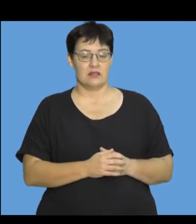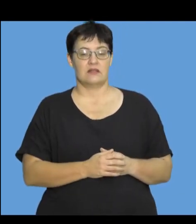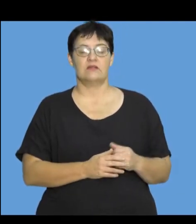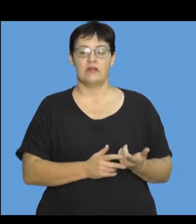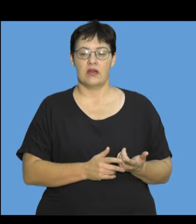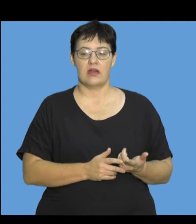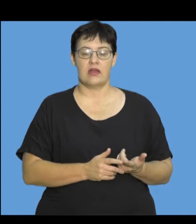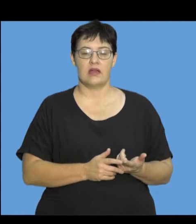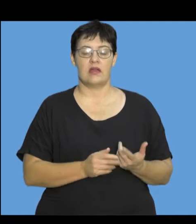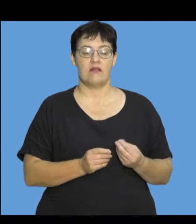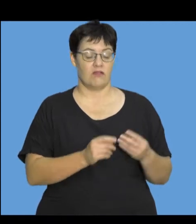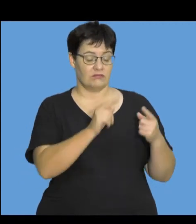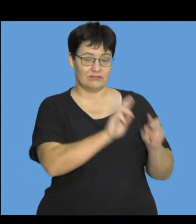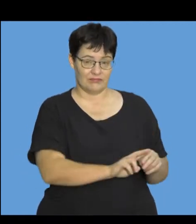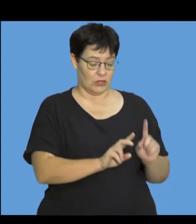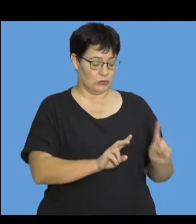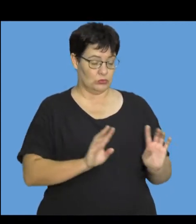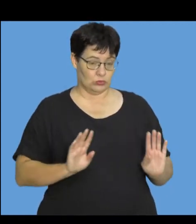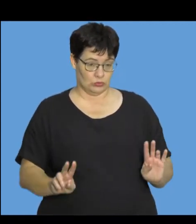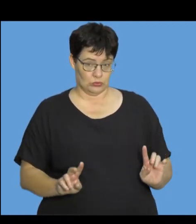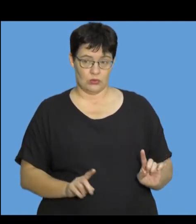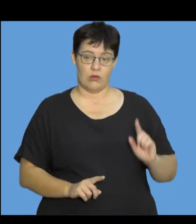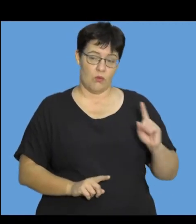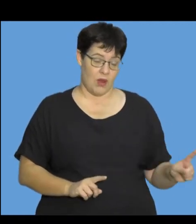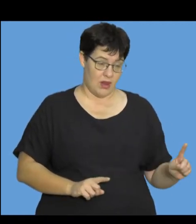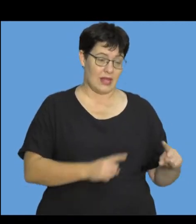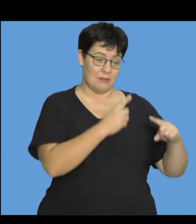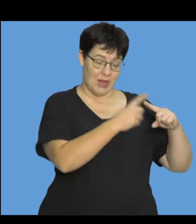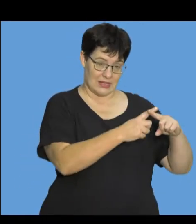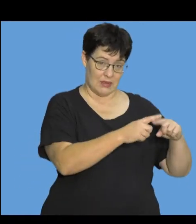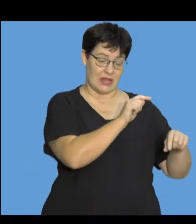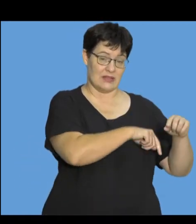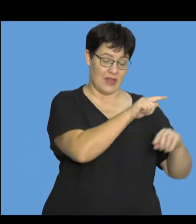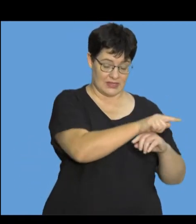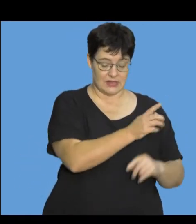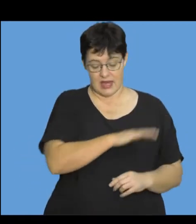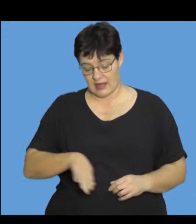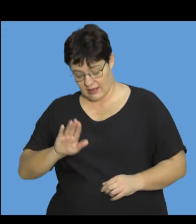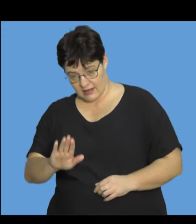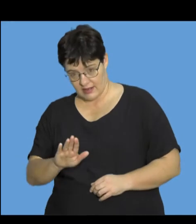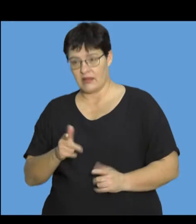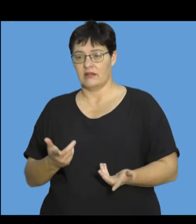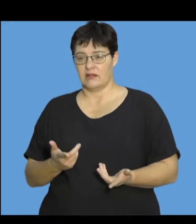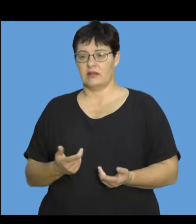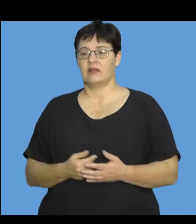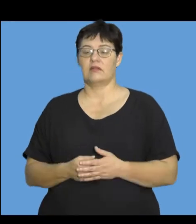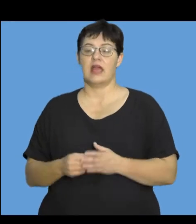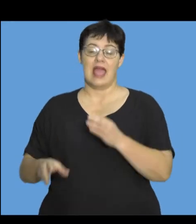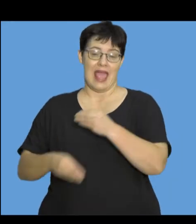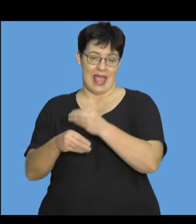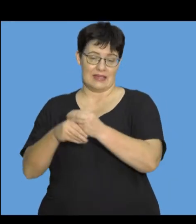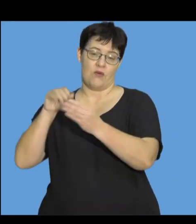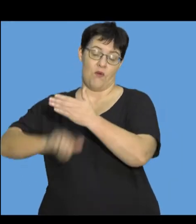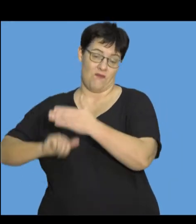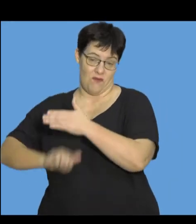in two options. One, when we are multiplying and dividing, and then the other option will be when we are